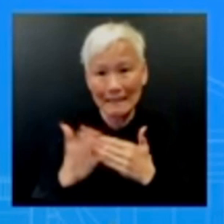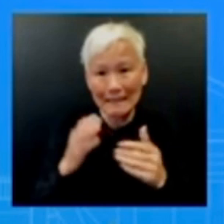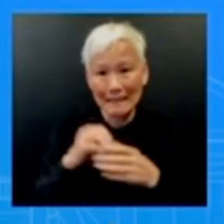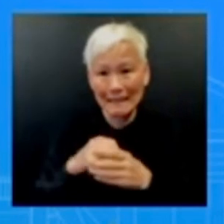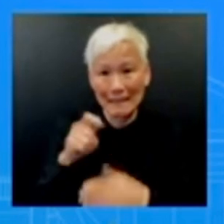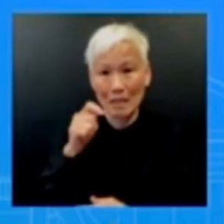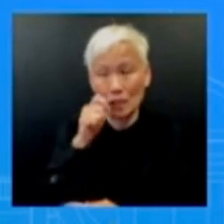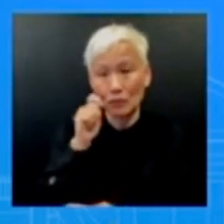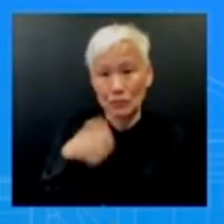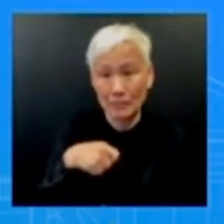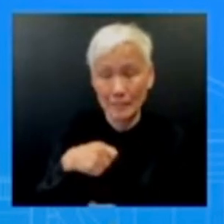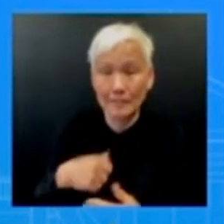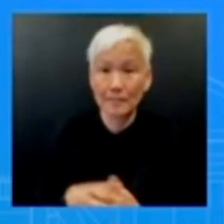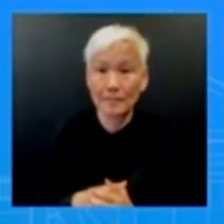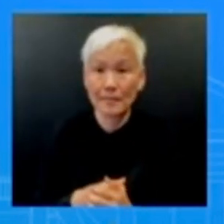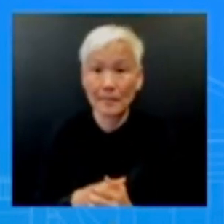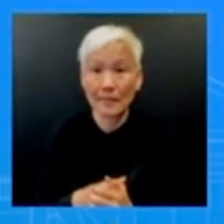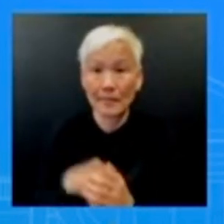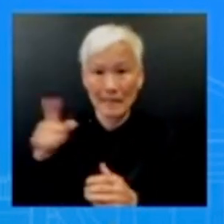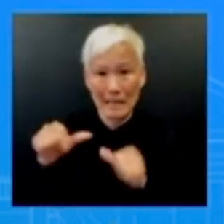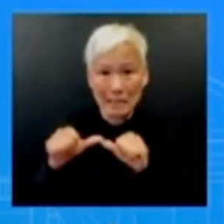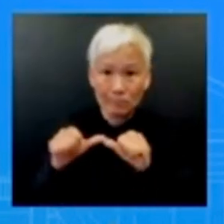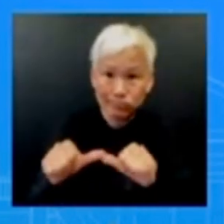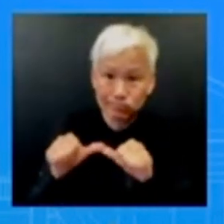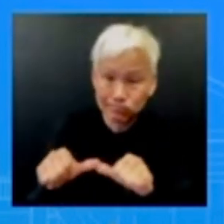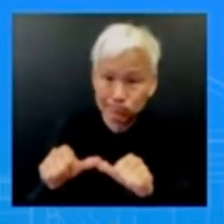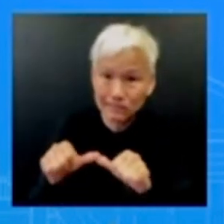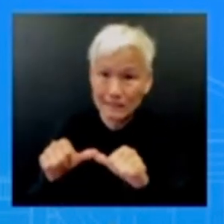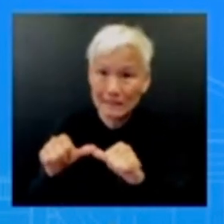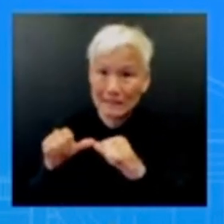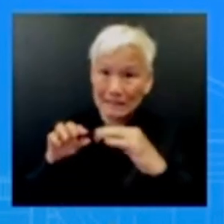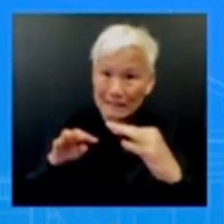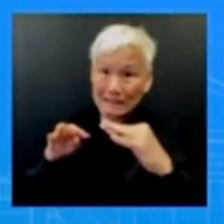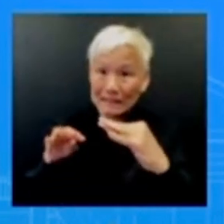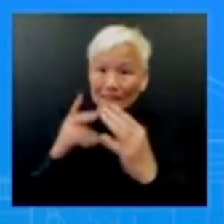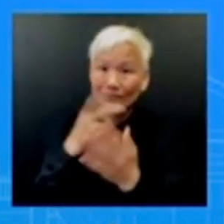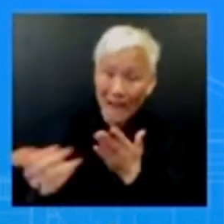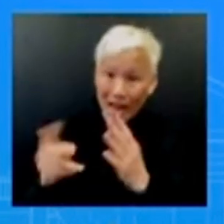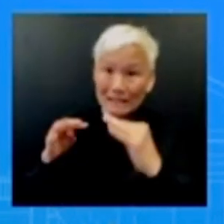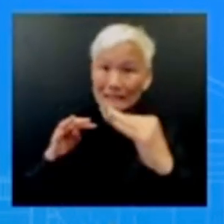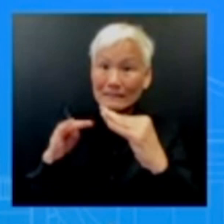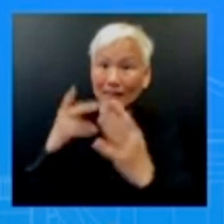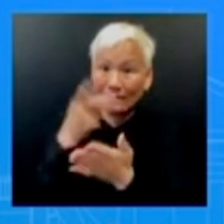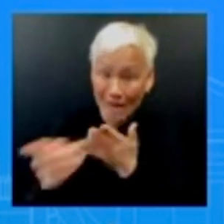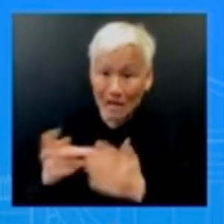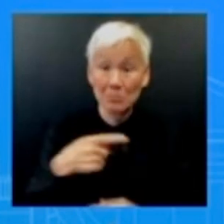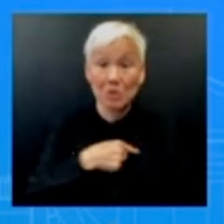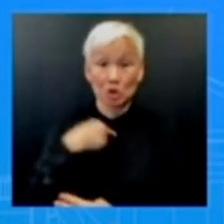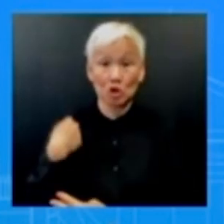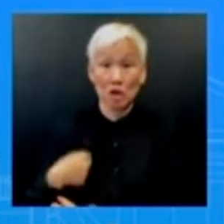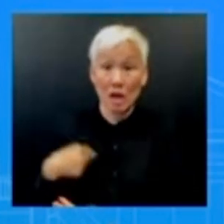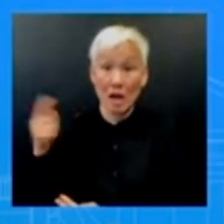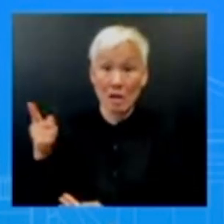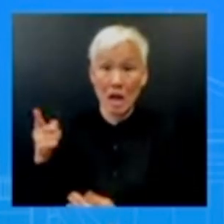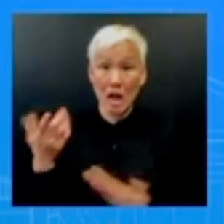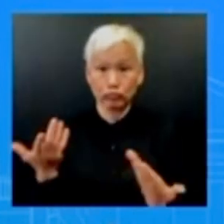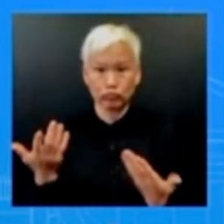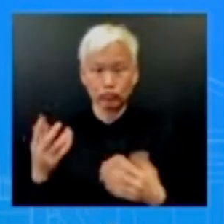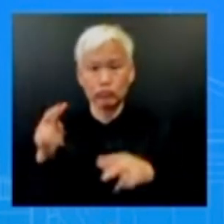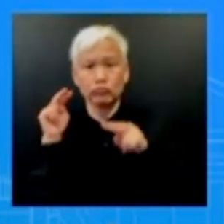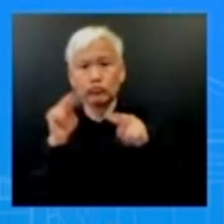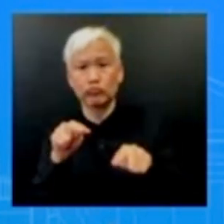continue to lose ground there. And as for China, again, take a look at the way the president has